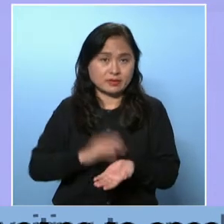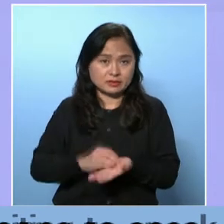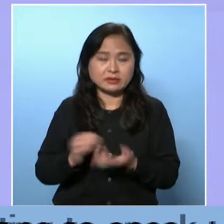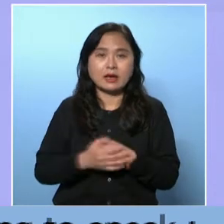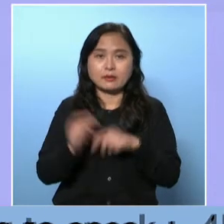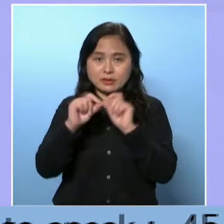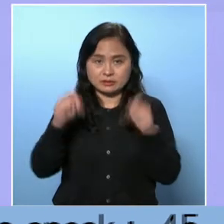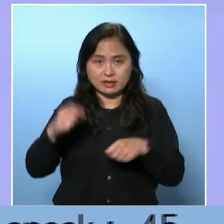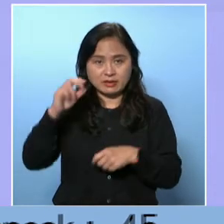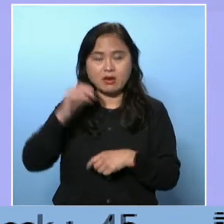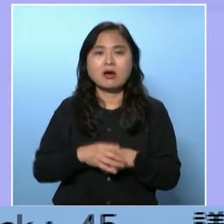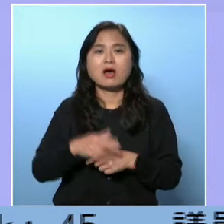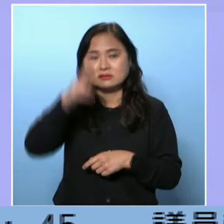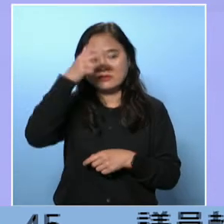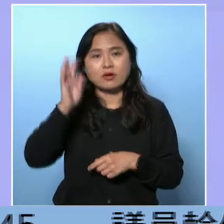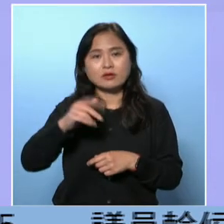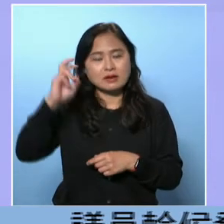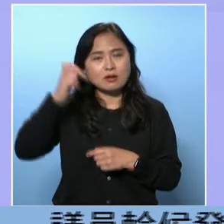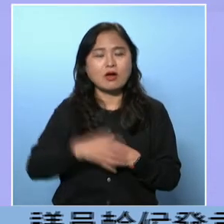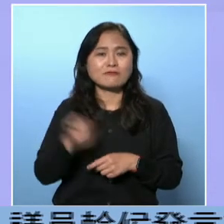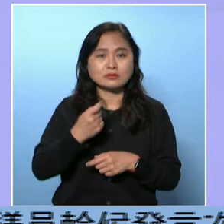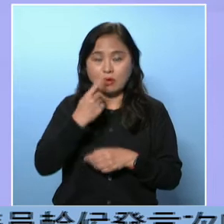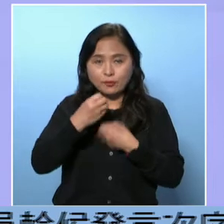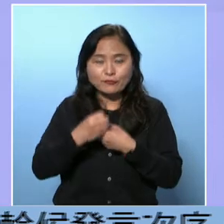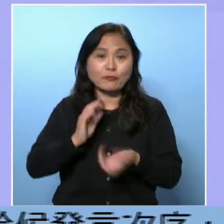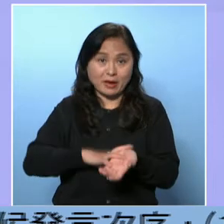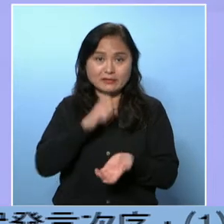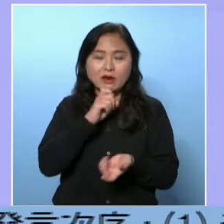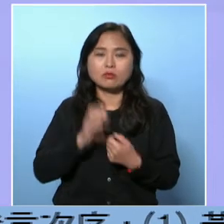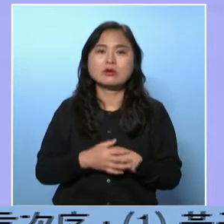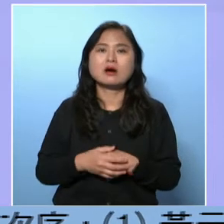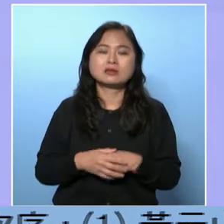Now, I urge the administration to